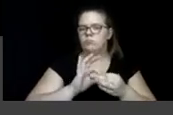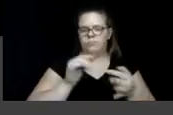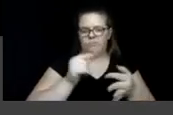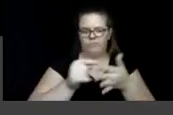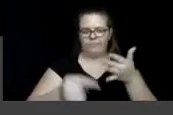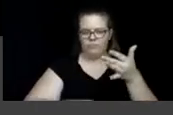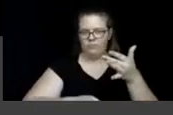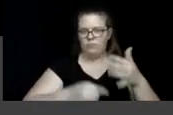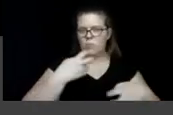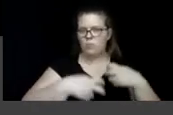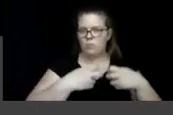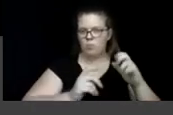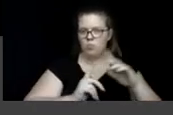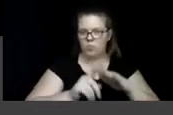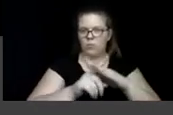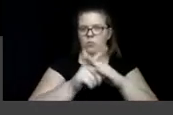up during that assessment.